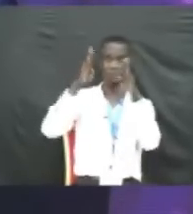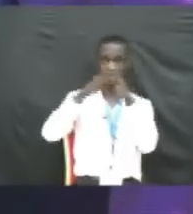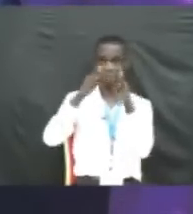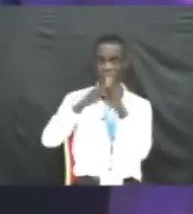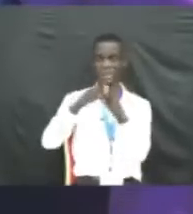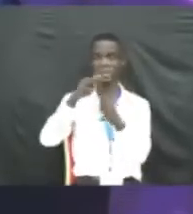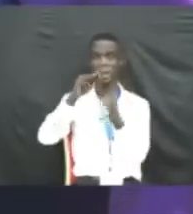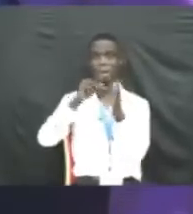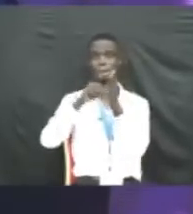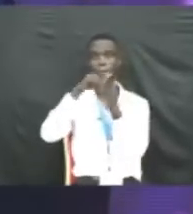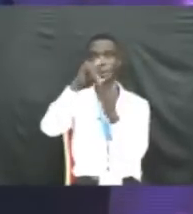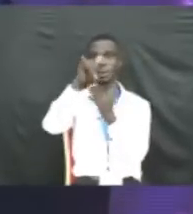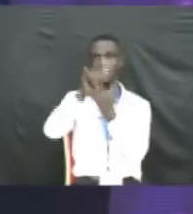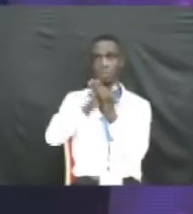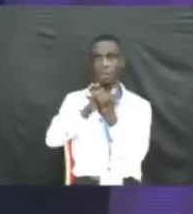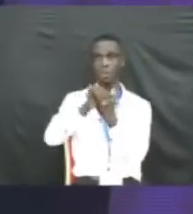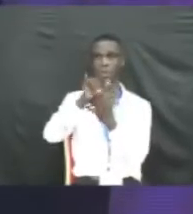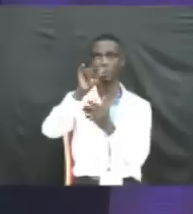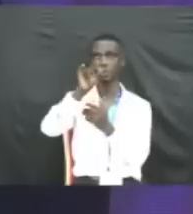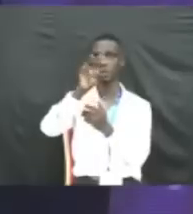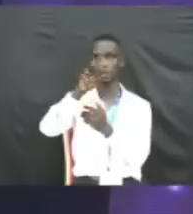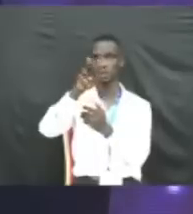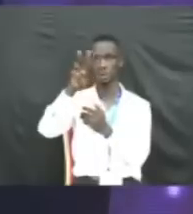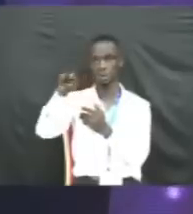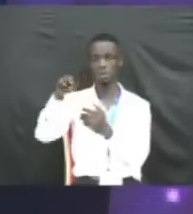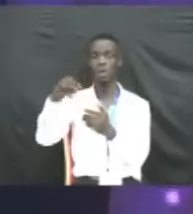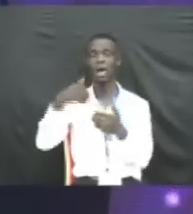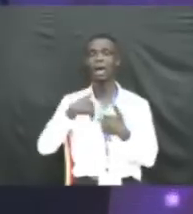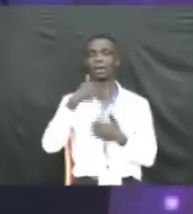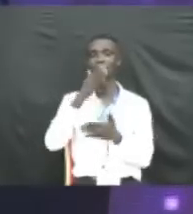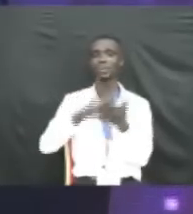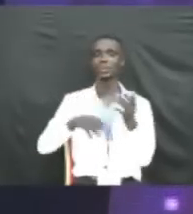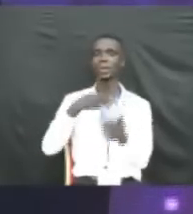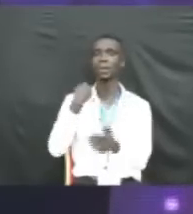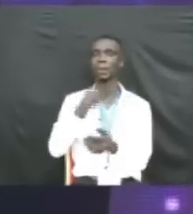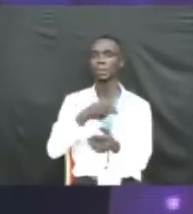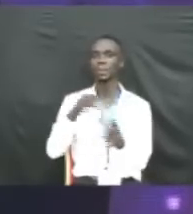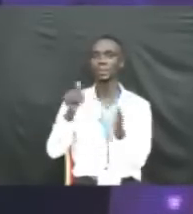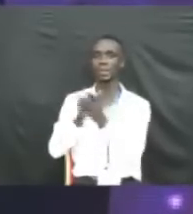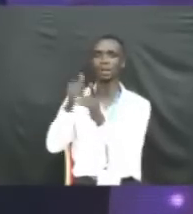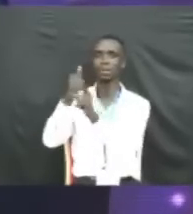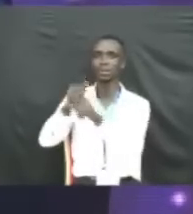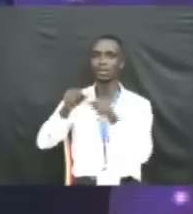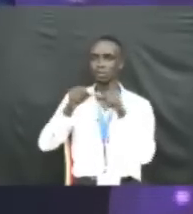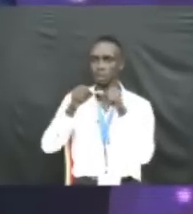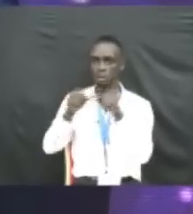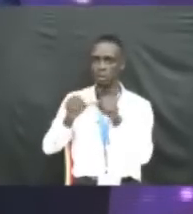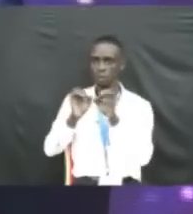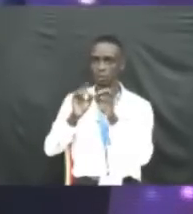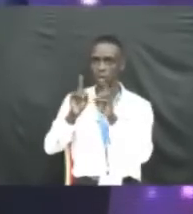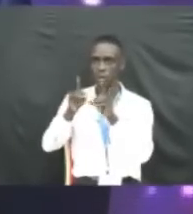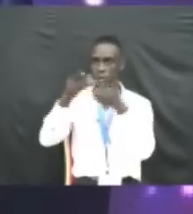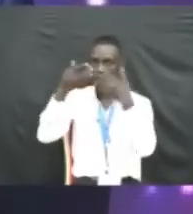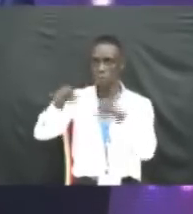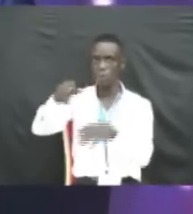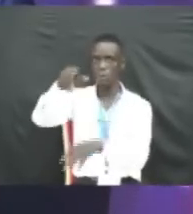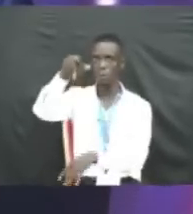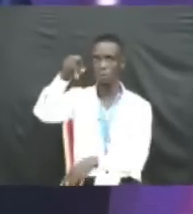glory of God, the following ministers have successfully completed their PhD programs. Apostle